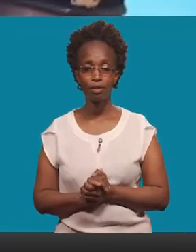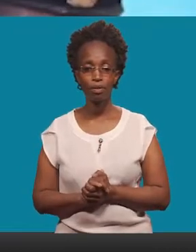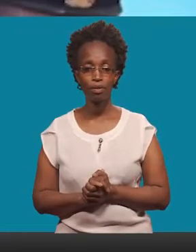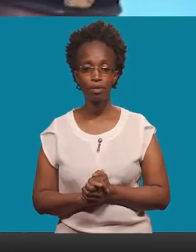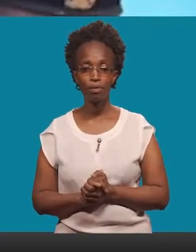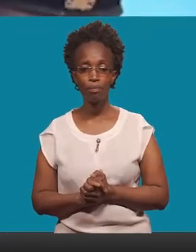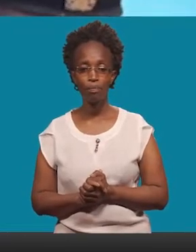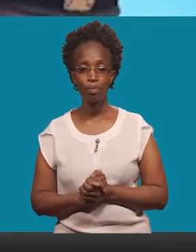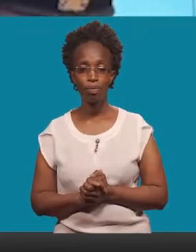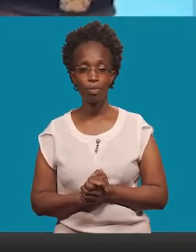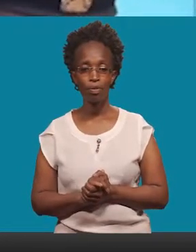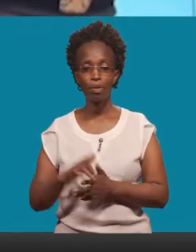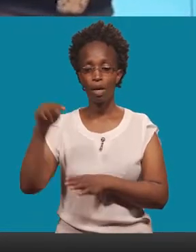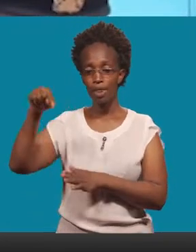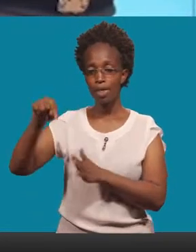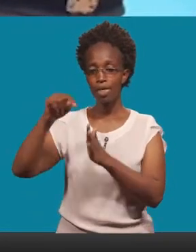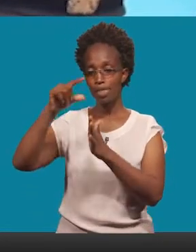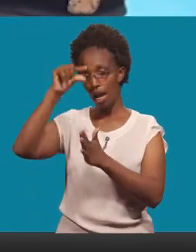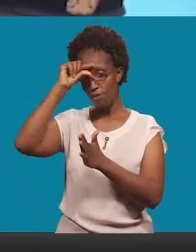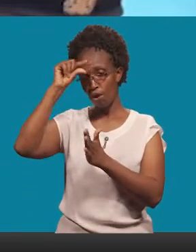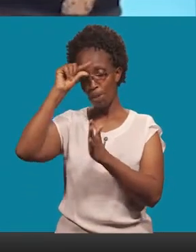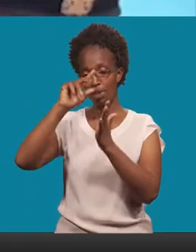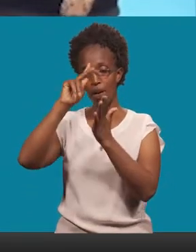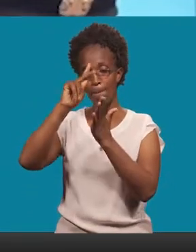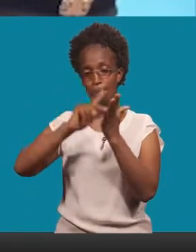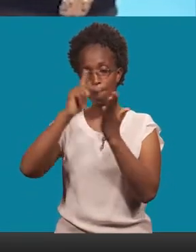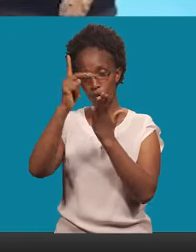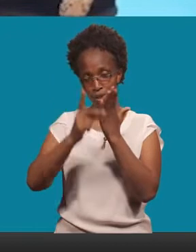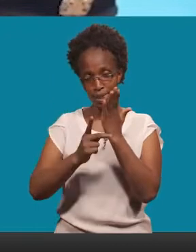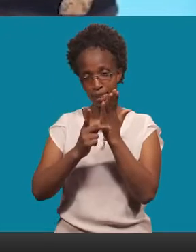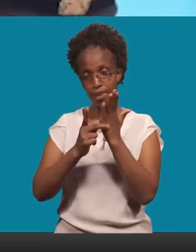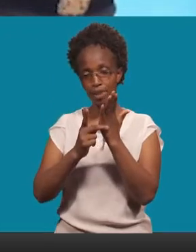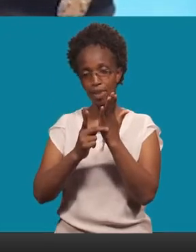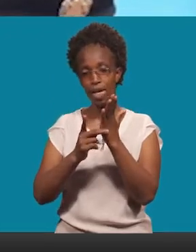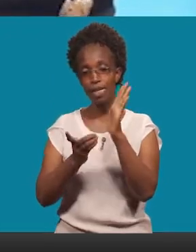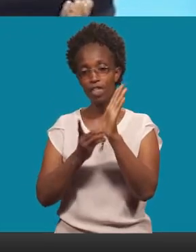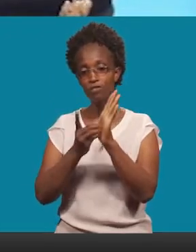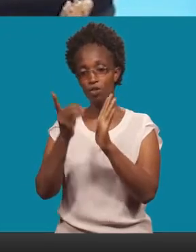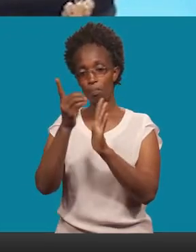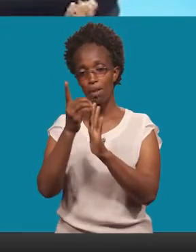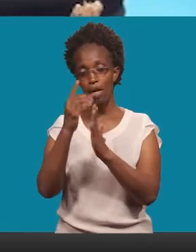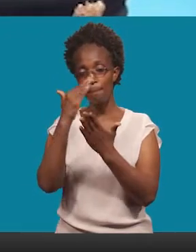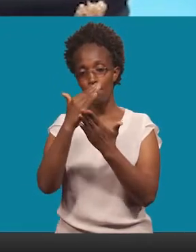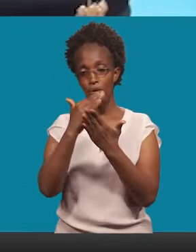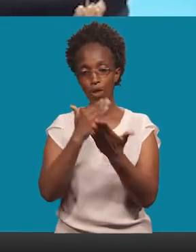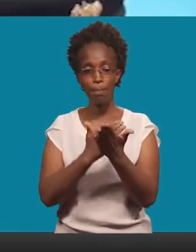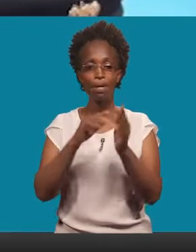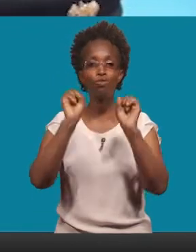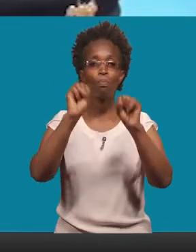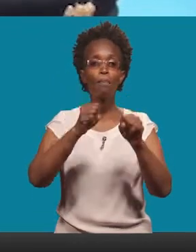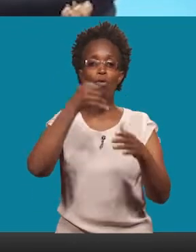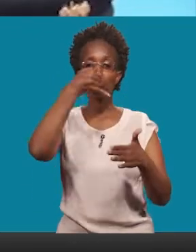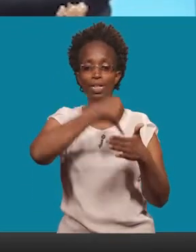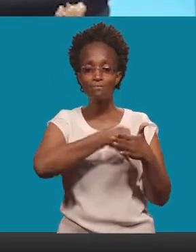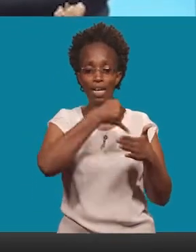mega government projects, you know, aquaculture business development program, where the government has been able to invest